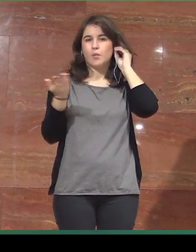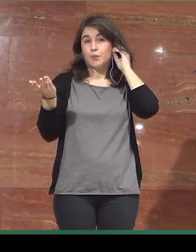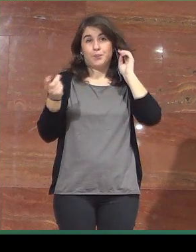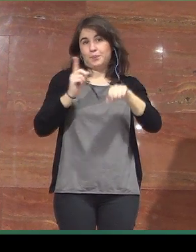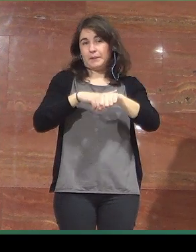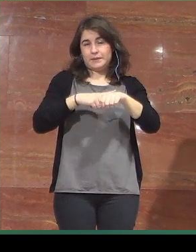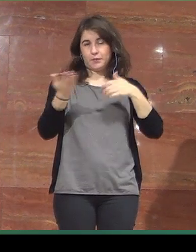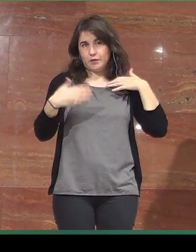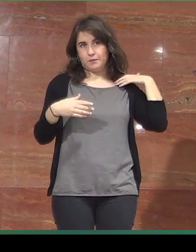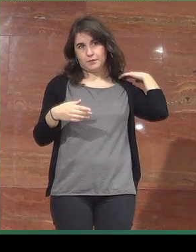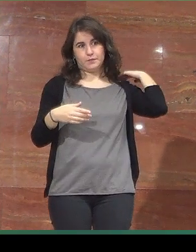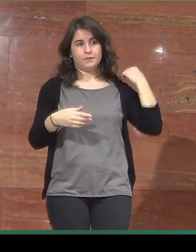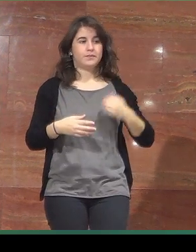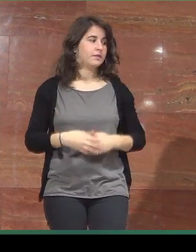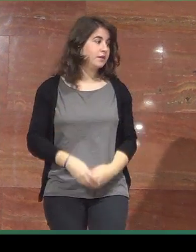So,